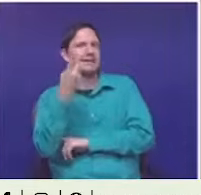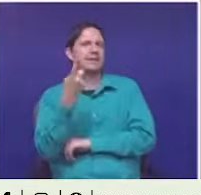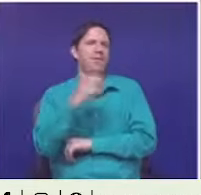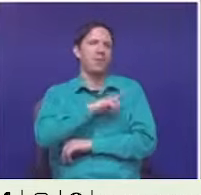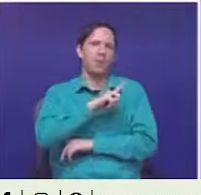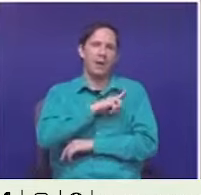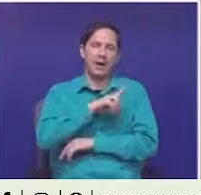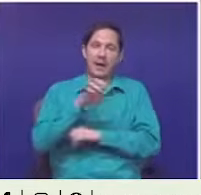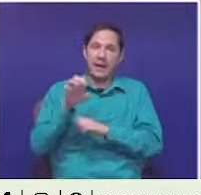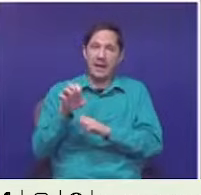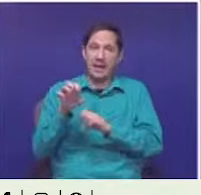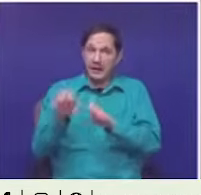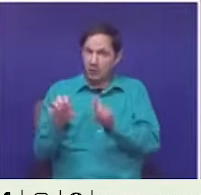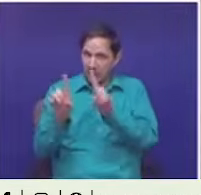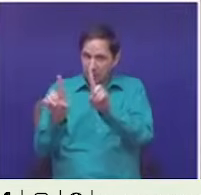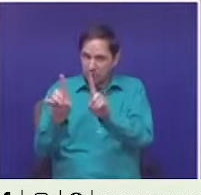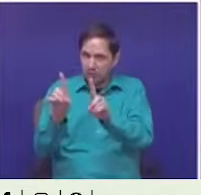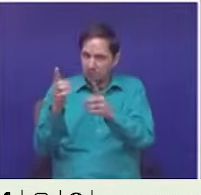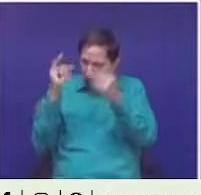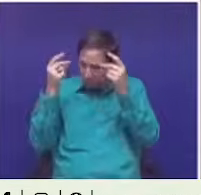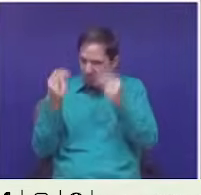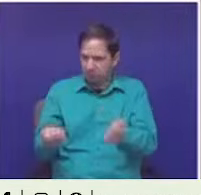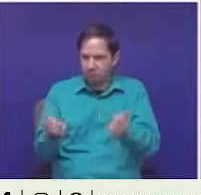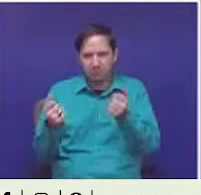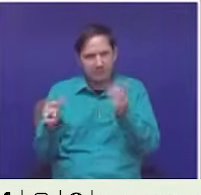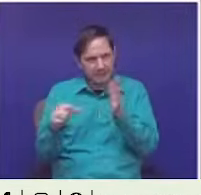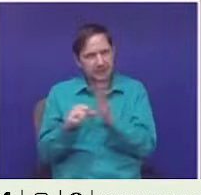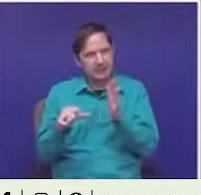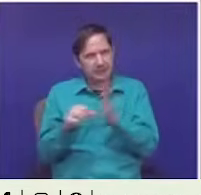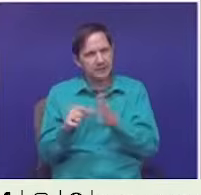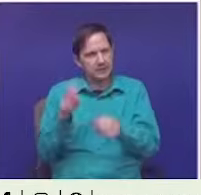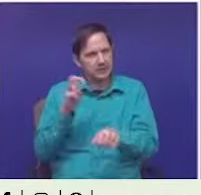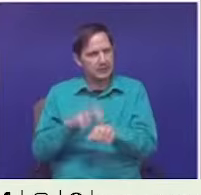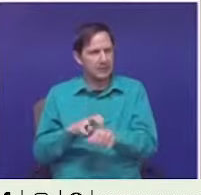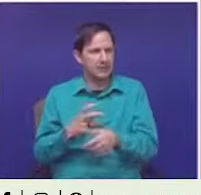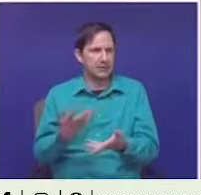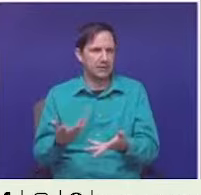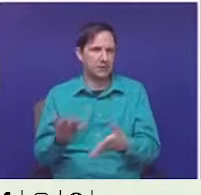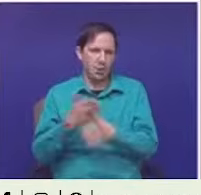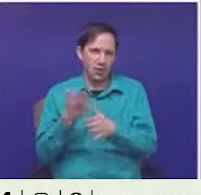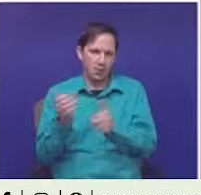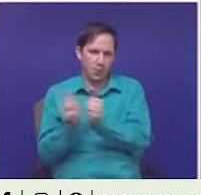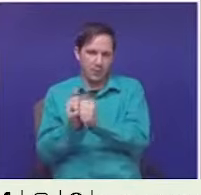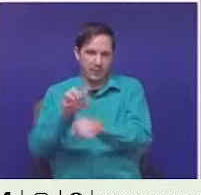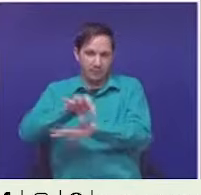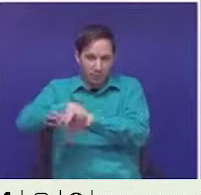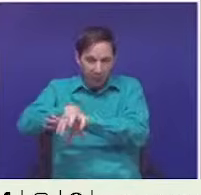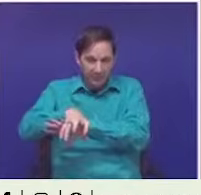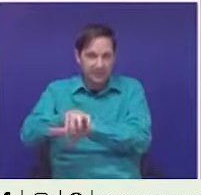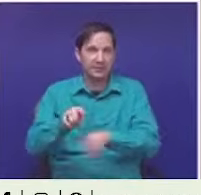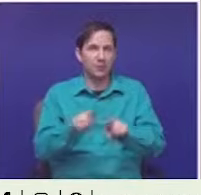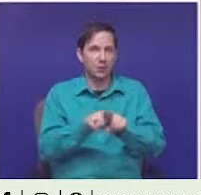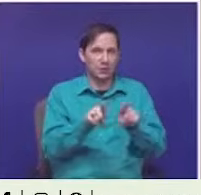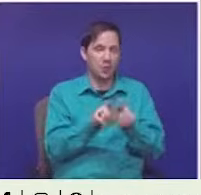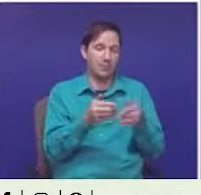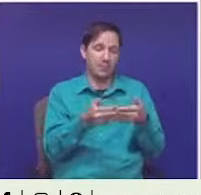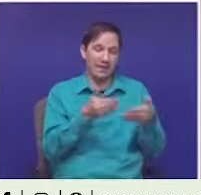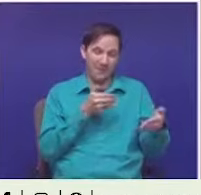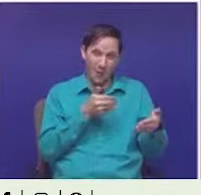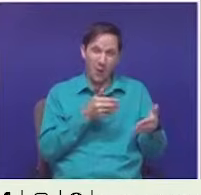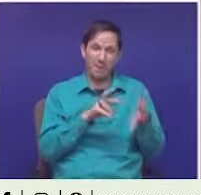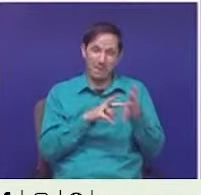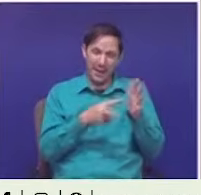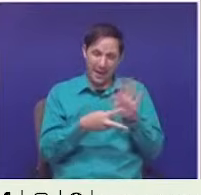immediately realizable as per the Constitution. So we have to make sure that we work together with provinces, but greater planning,